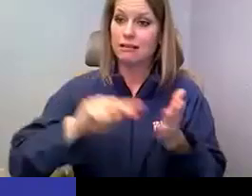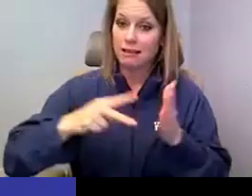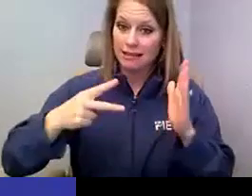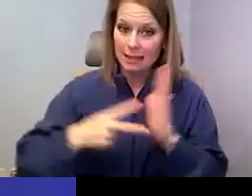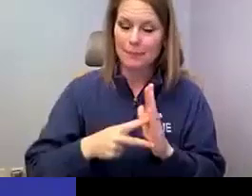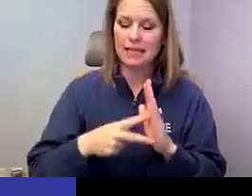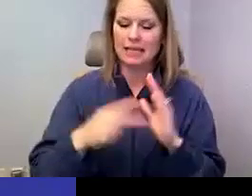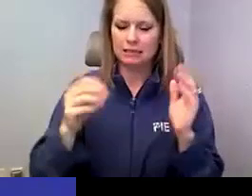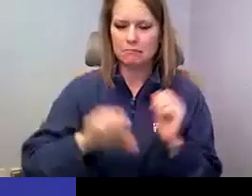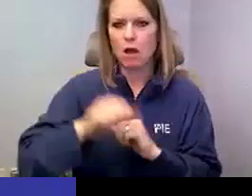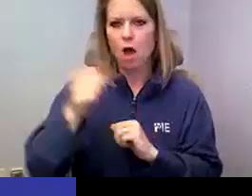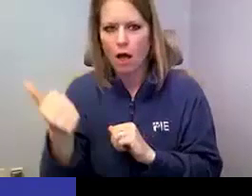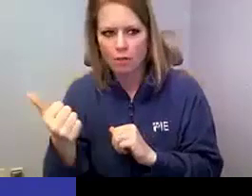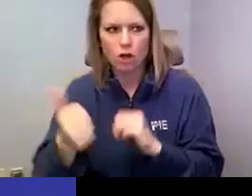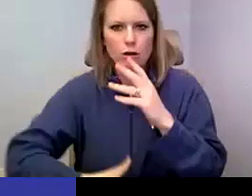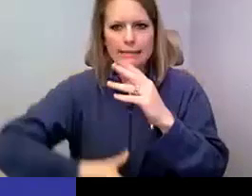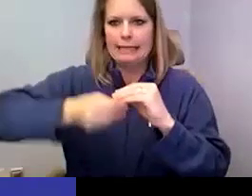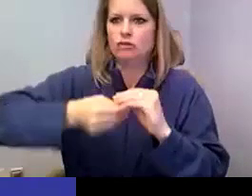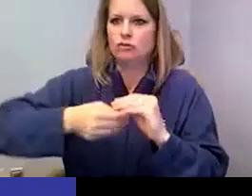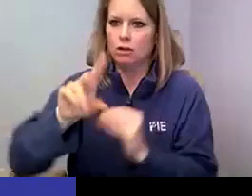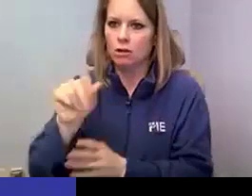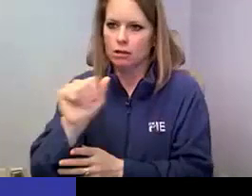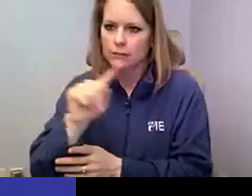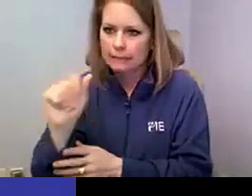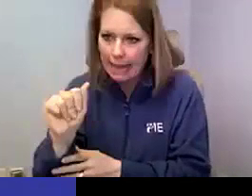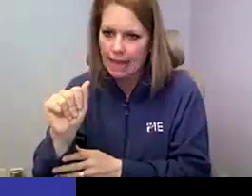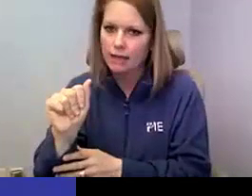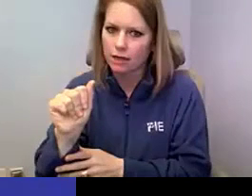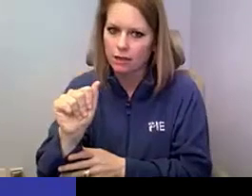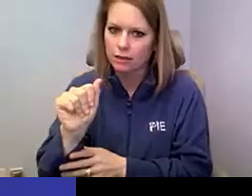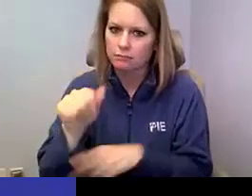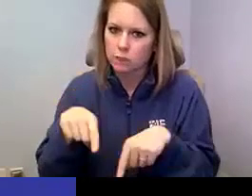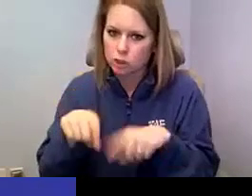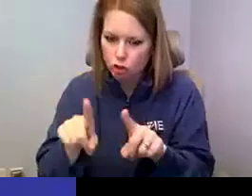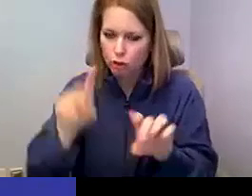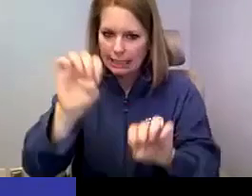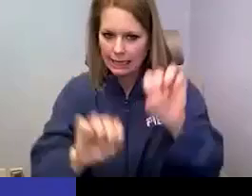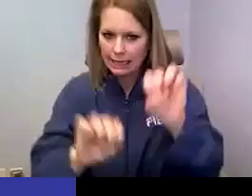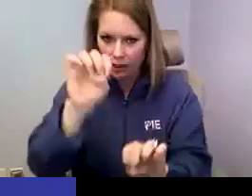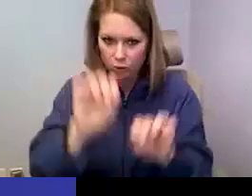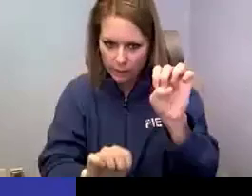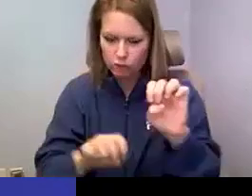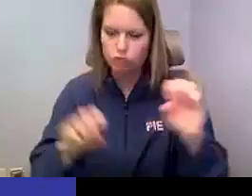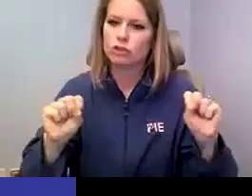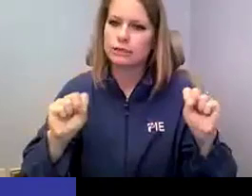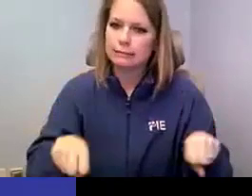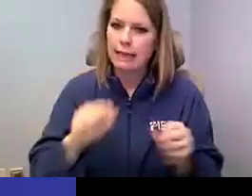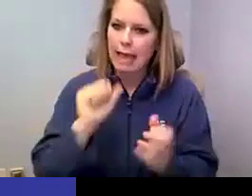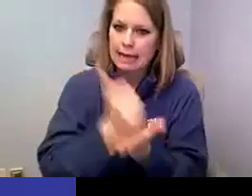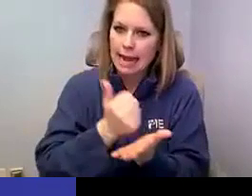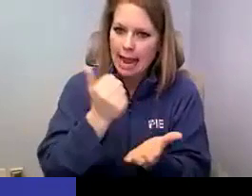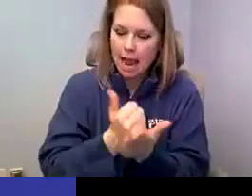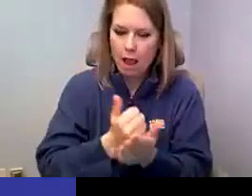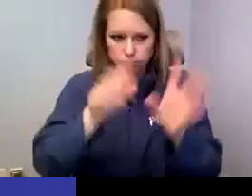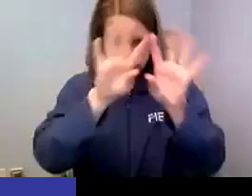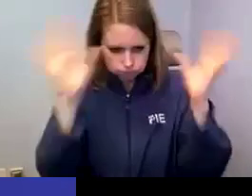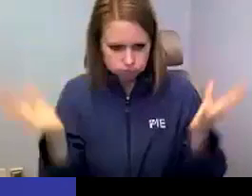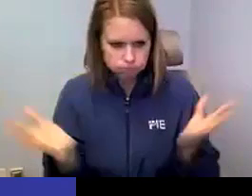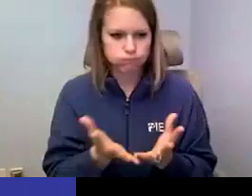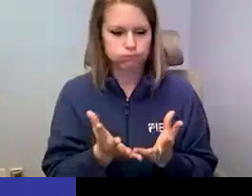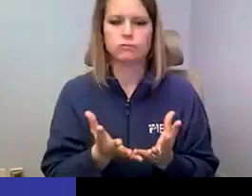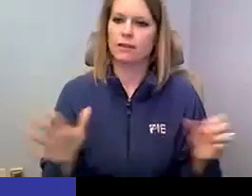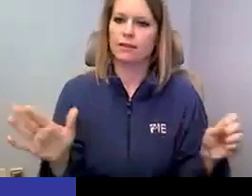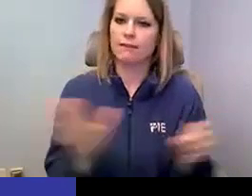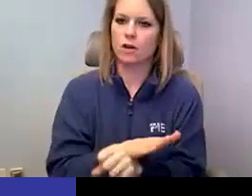data and other information during the evaluation to paint a culturally responsive picture of the whole child and to